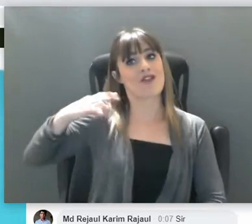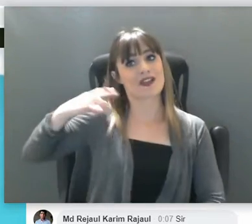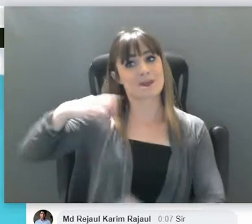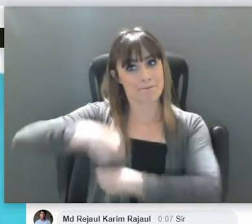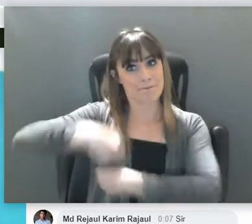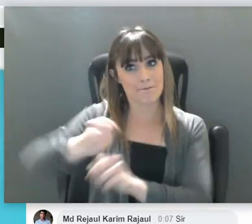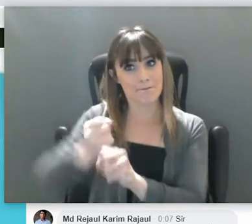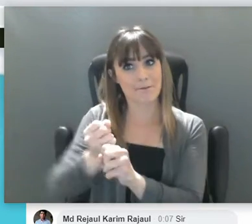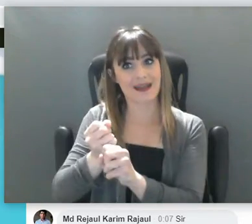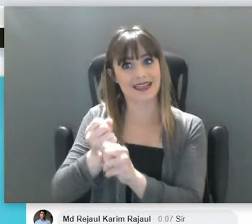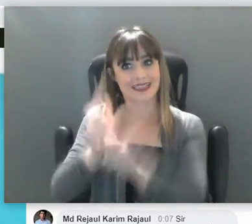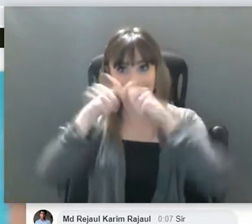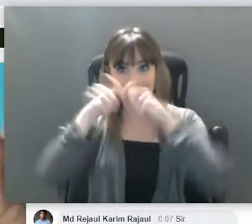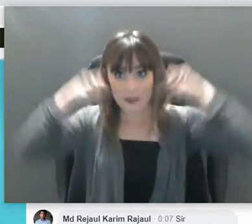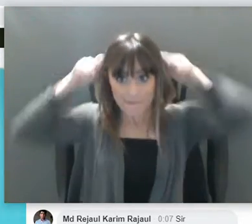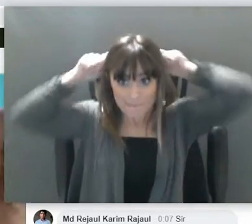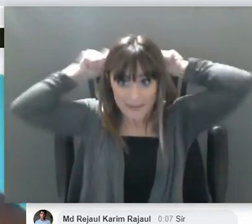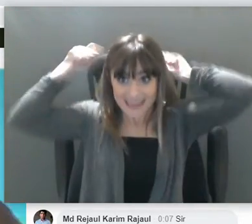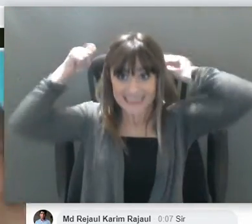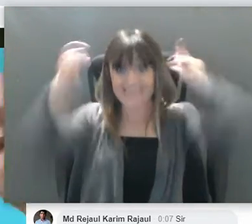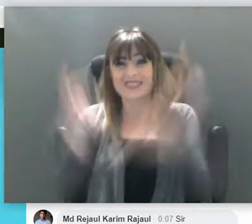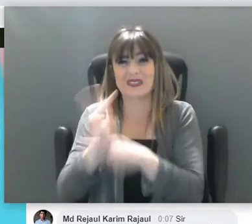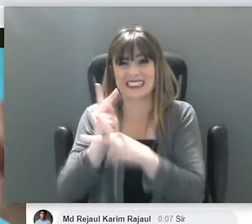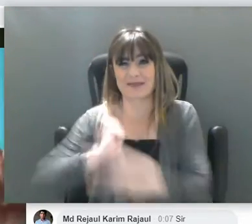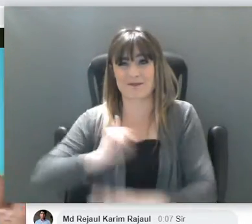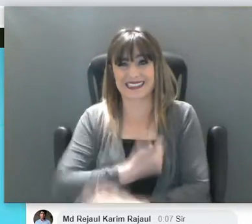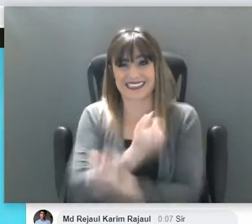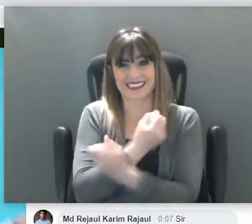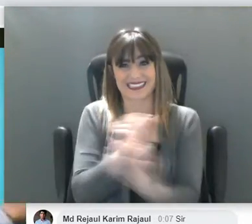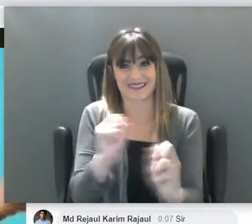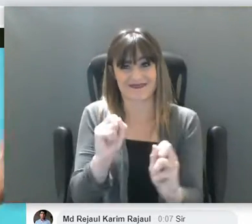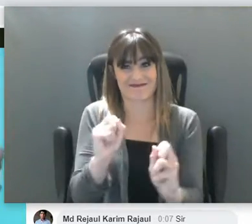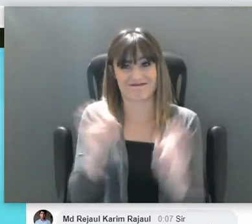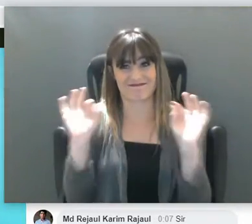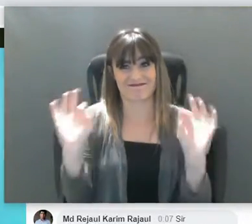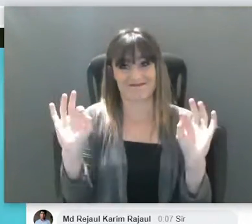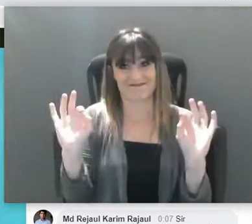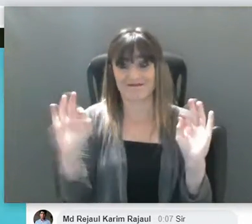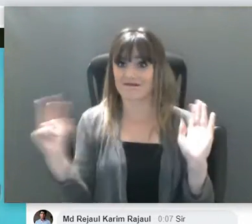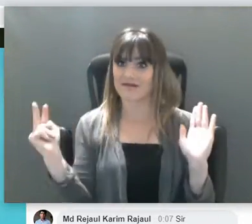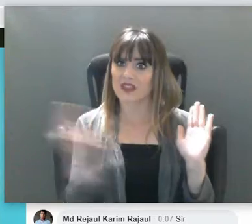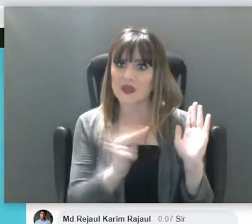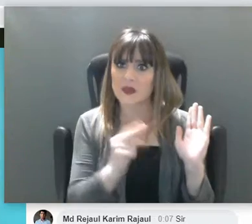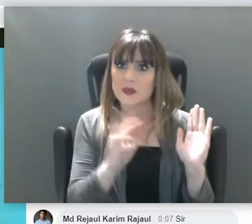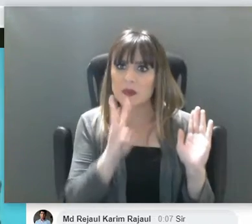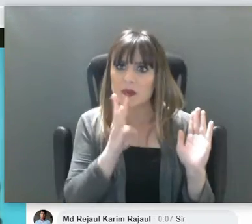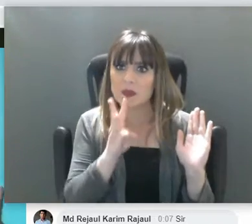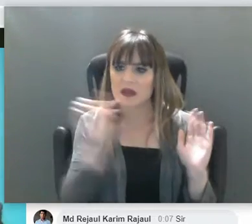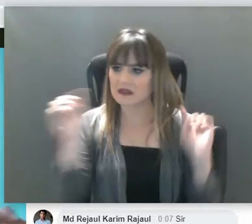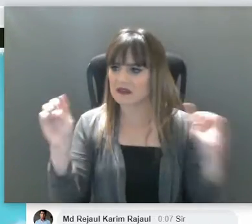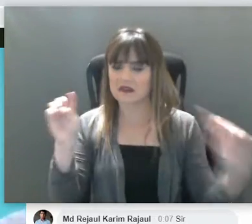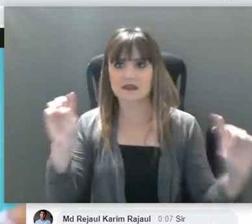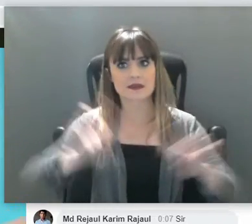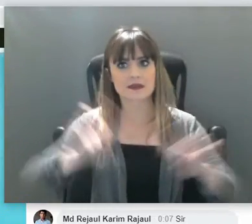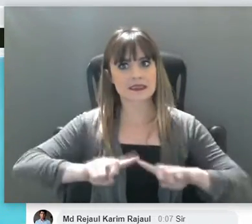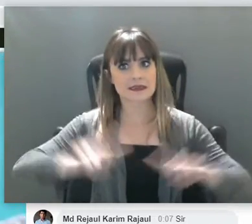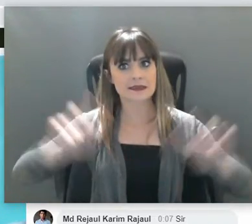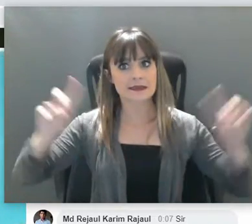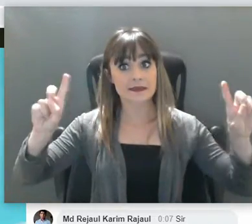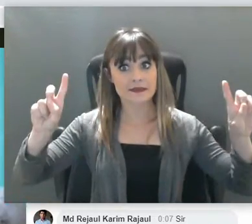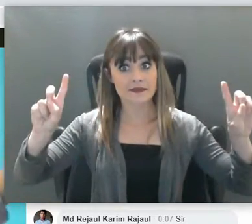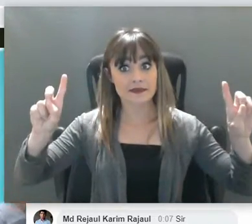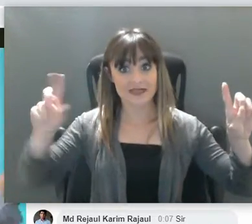zoo staff safe. Look at the difference in this water. This is what happens when our dive team comes down to clean out the polar bear pool. They vacuum